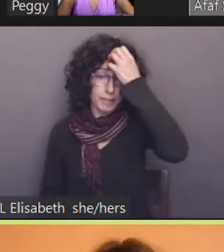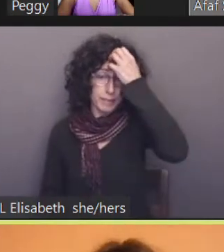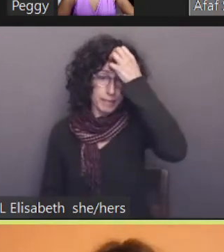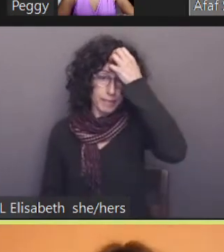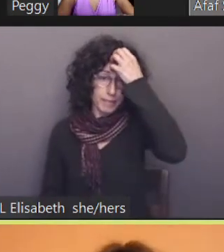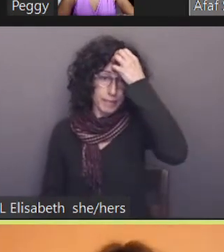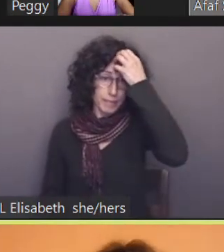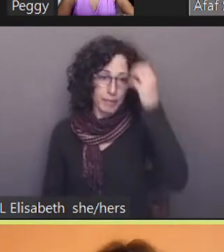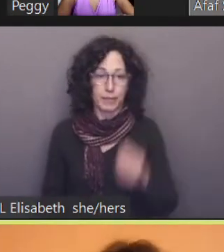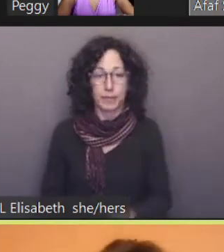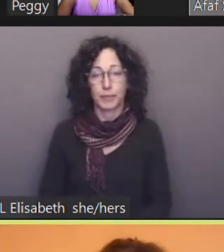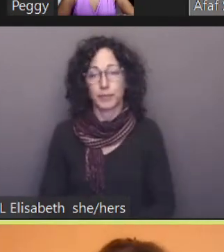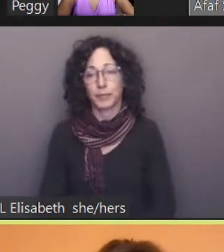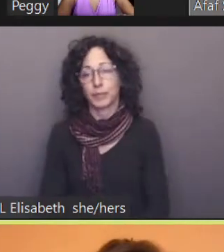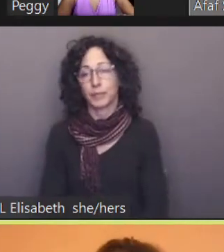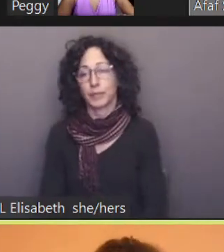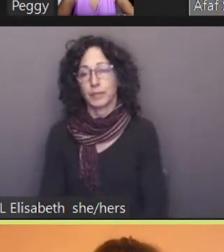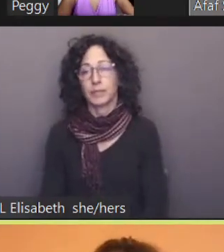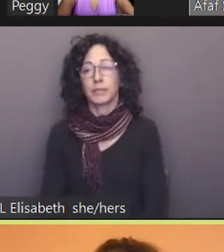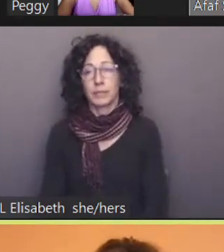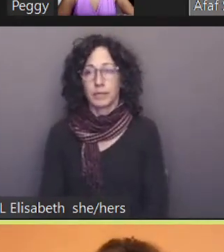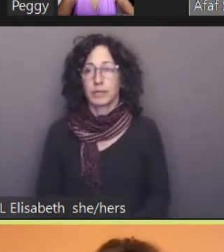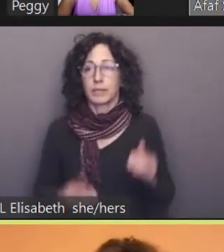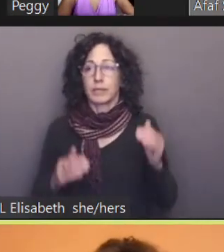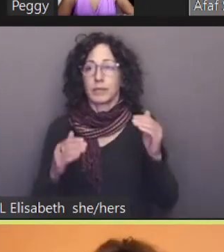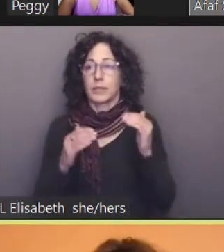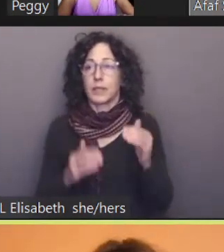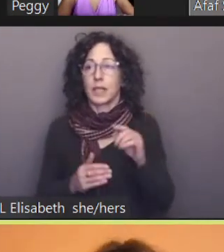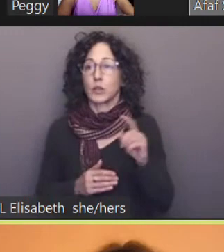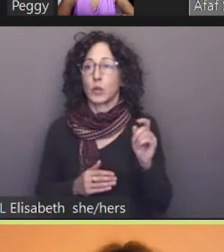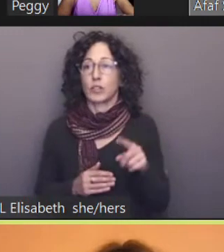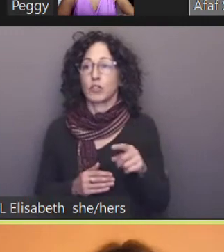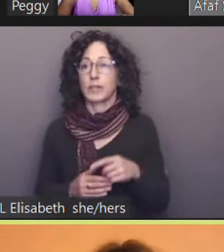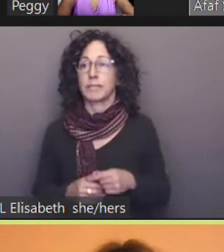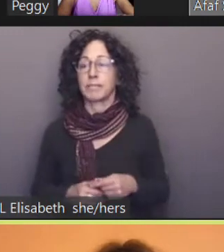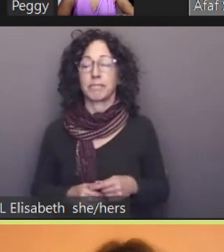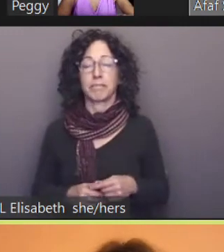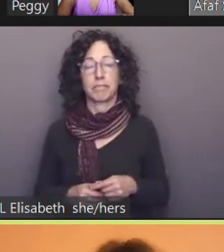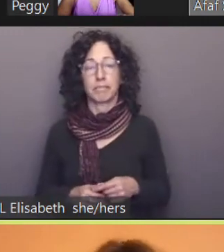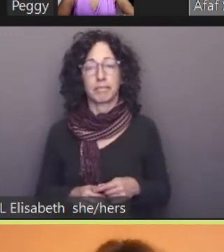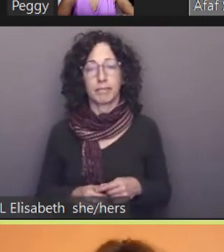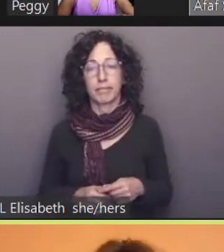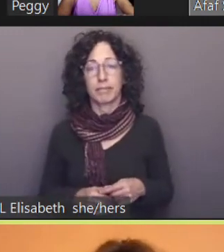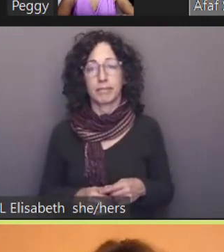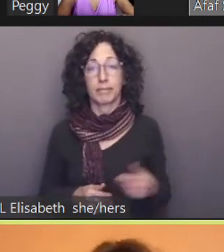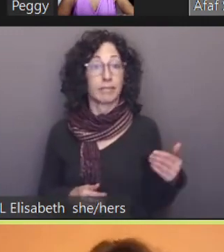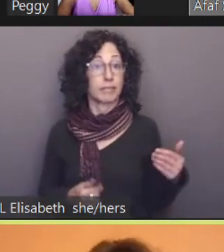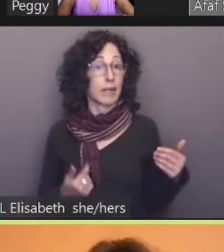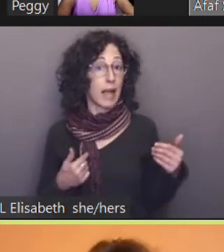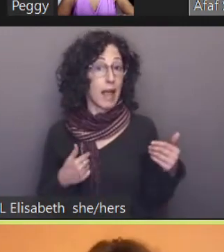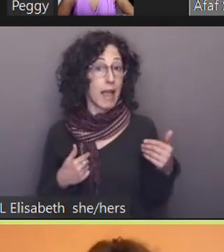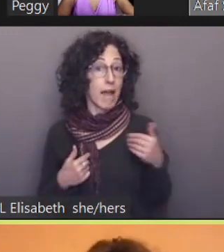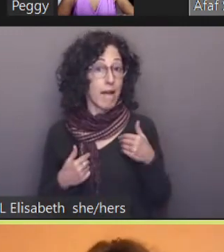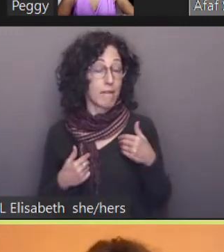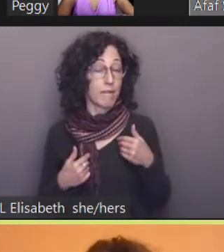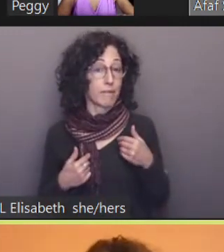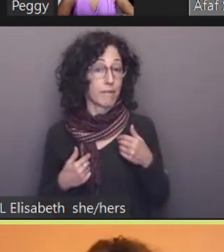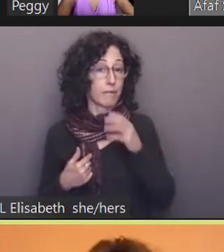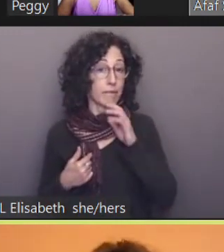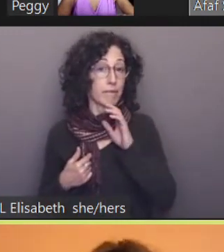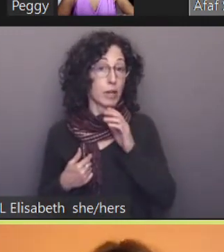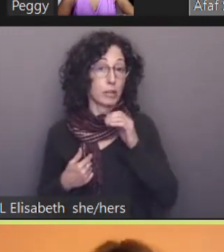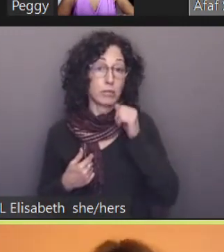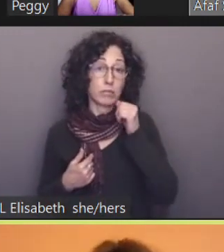much. The next question is also for you, Dr. Atkinson. I have a 12-year-old who recently started her